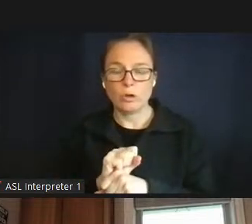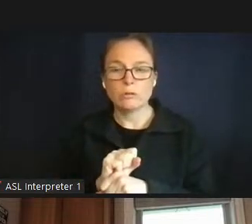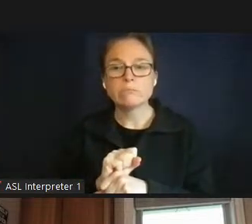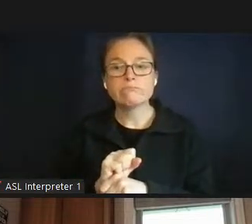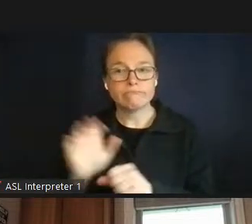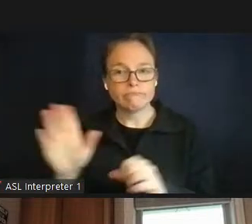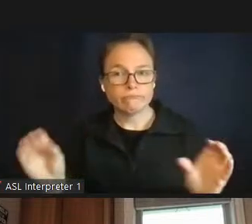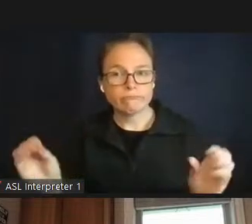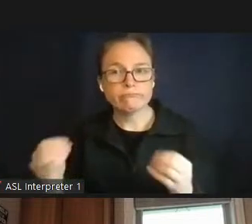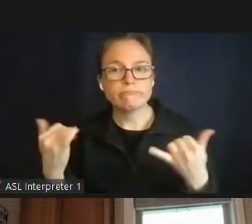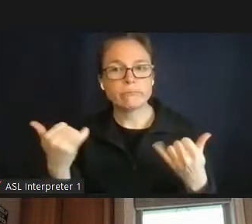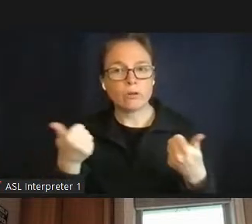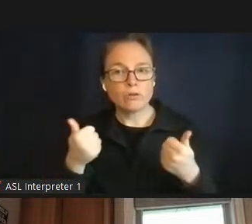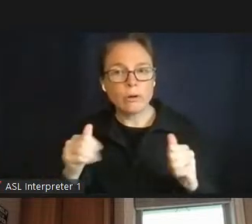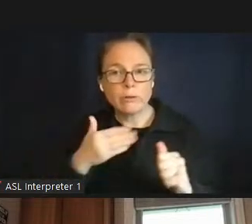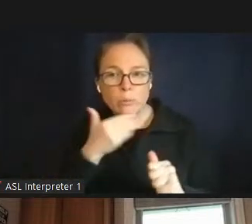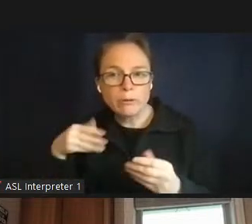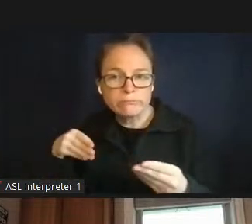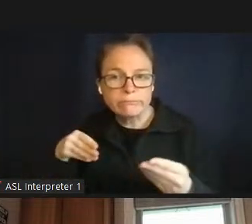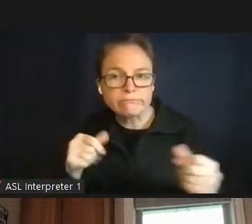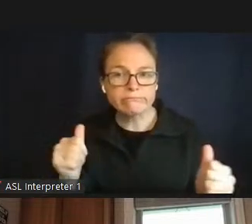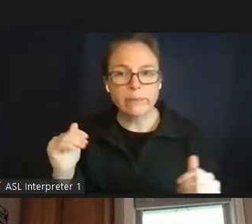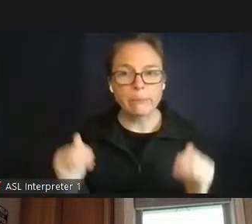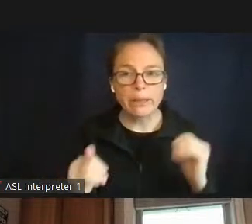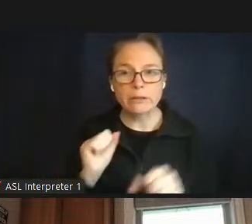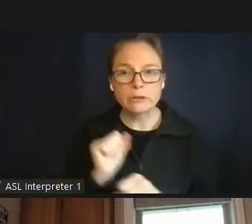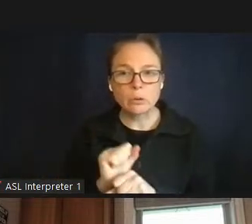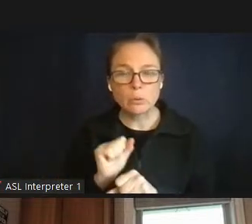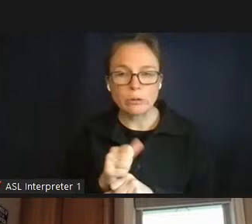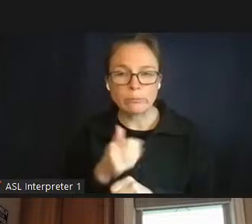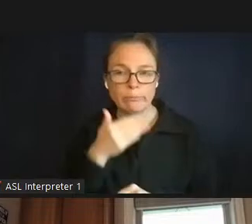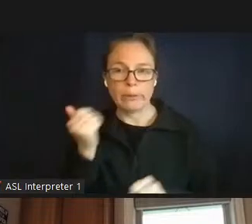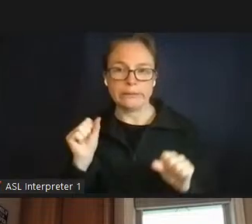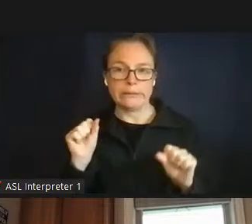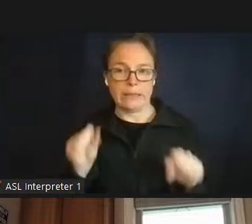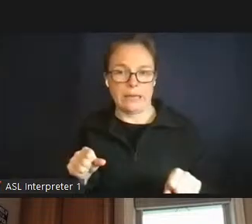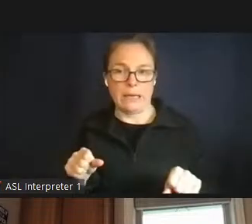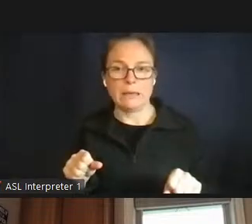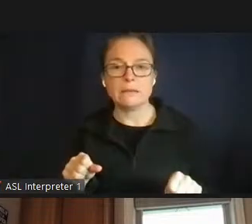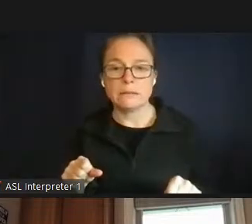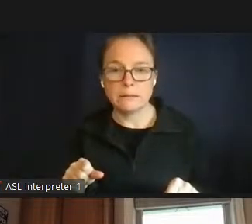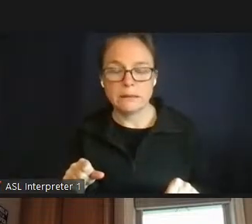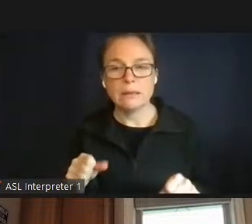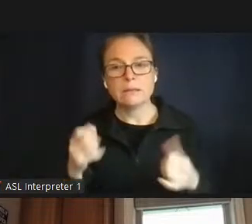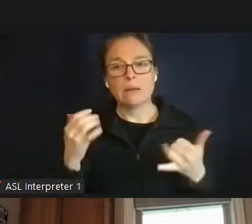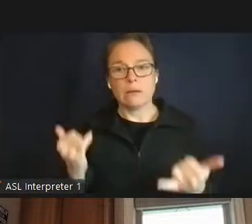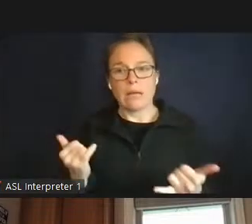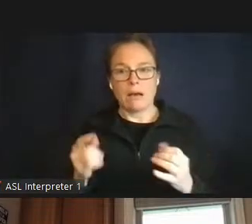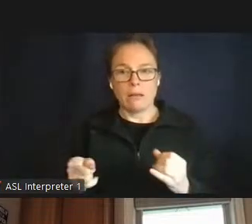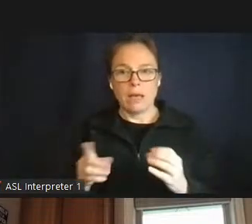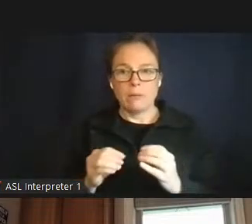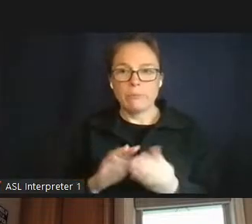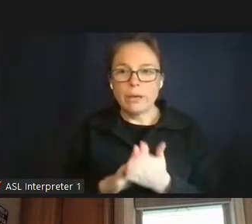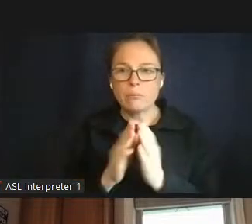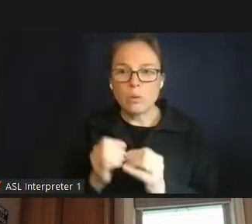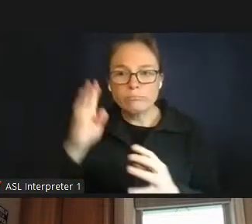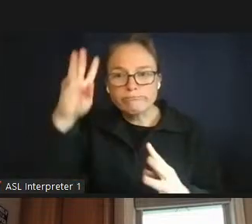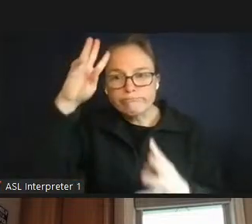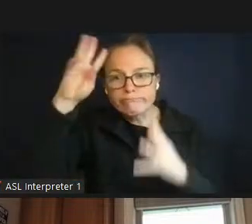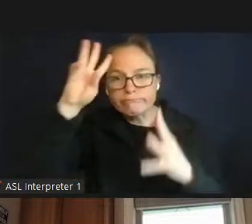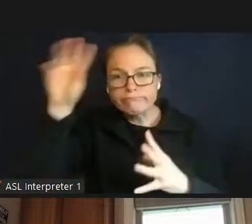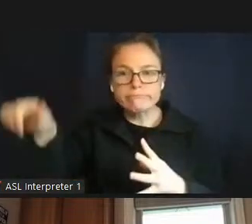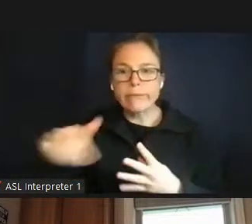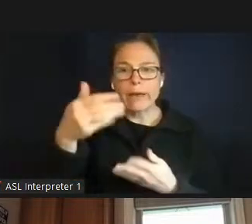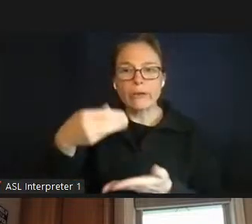toward efficiency and rebalancing of workload as best they can, which has led to some creative use of alternative funding